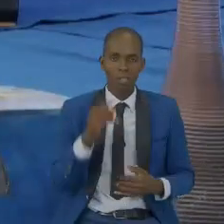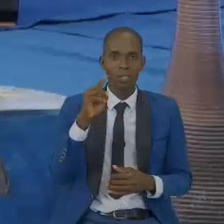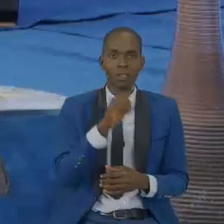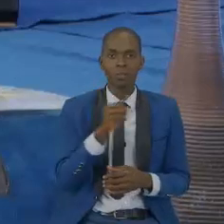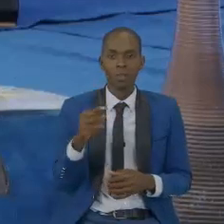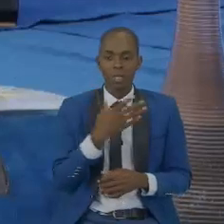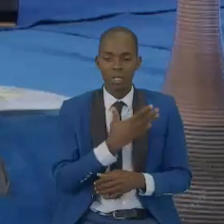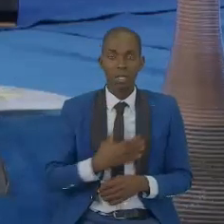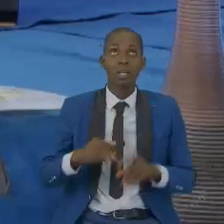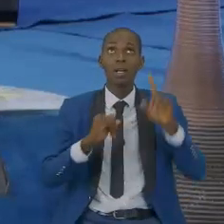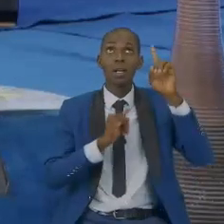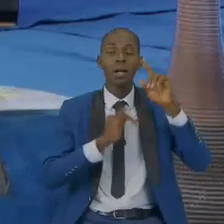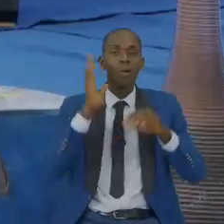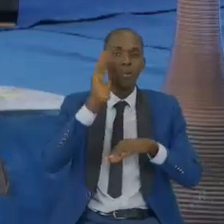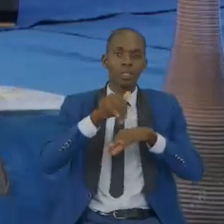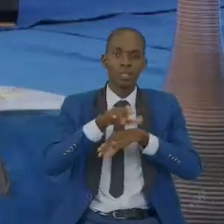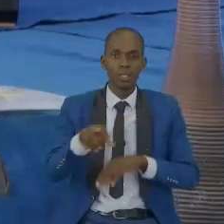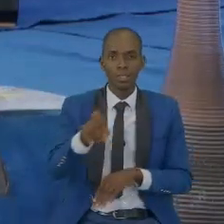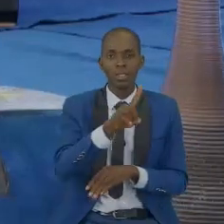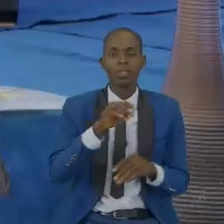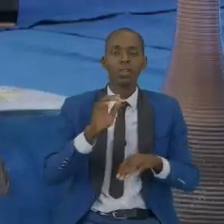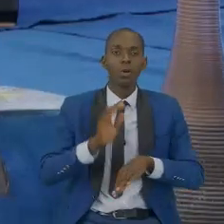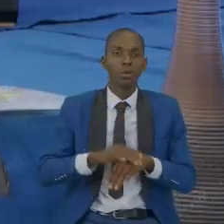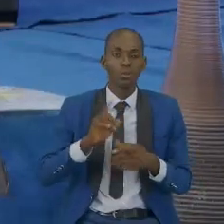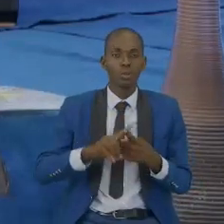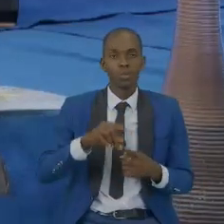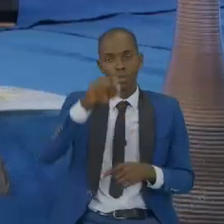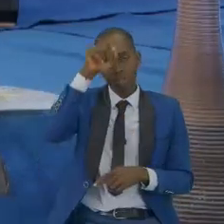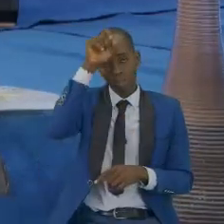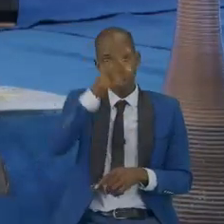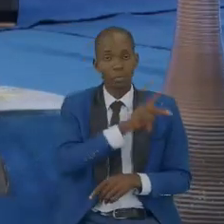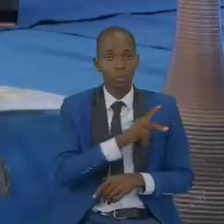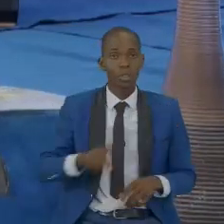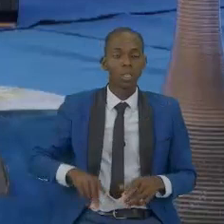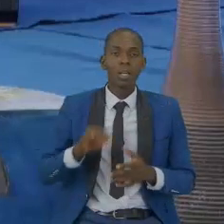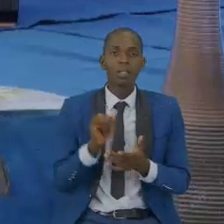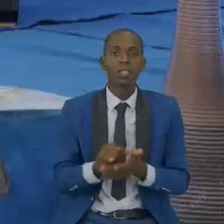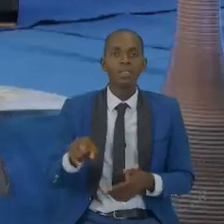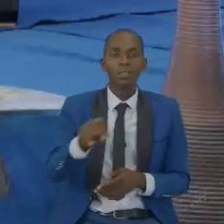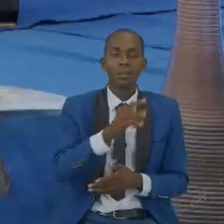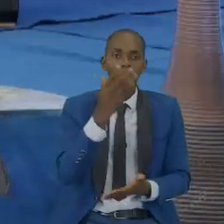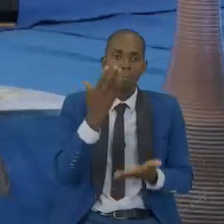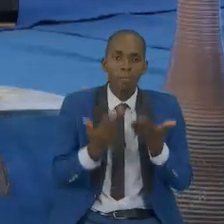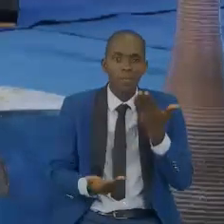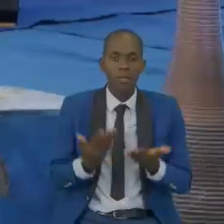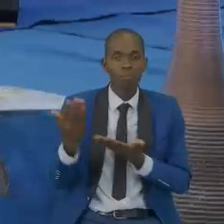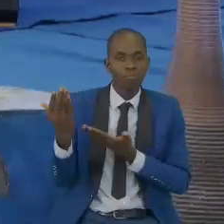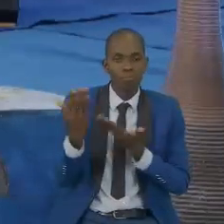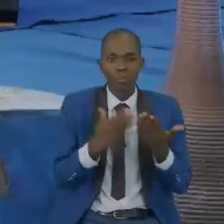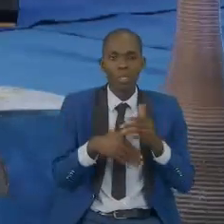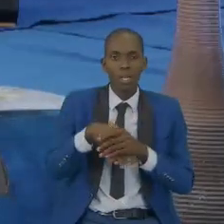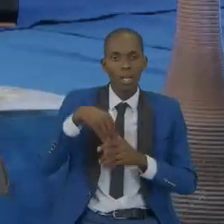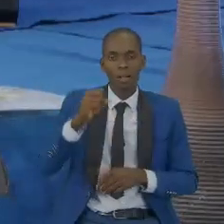and I will send thee unto Pharaoh, that thou mayest bring forth